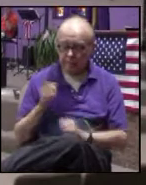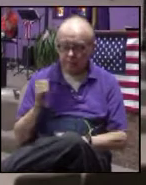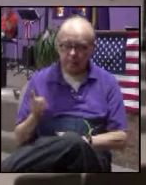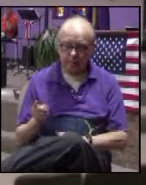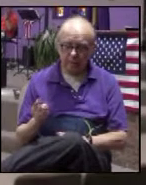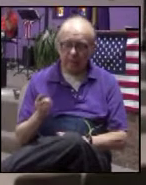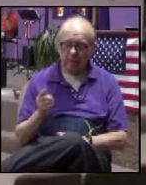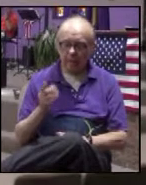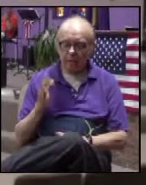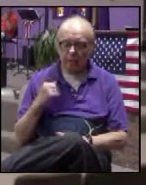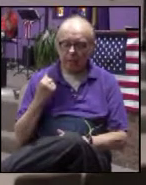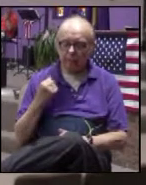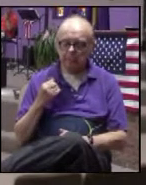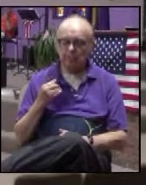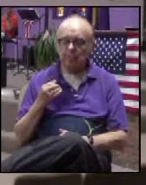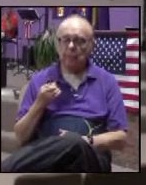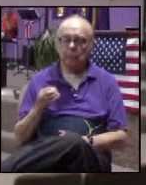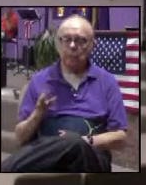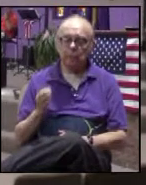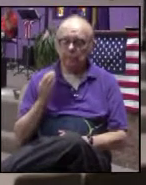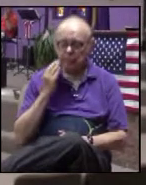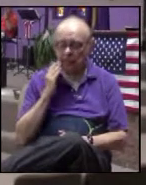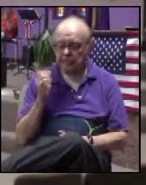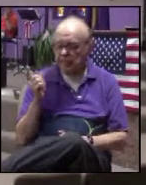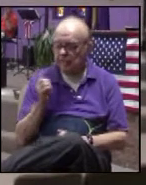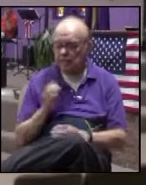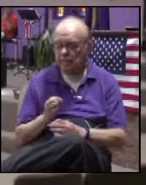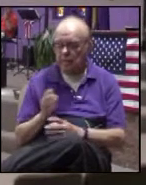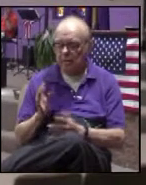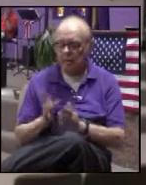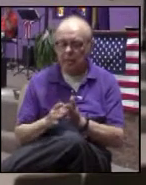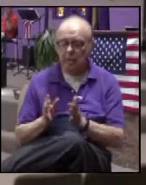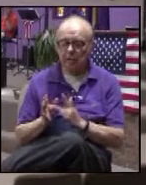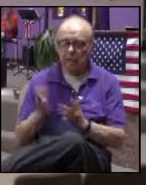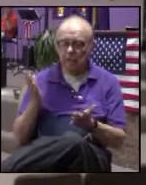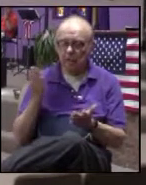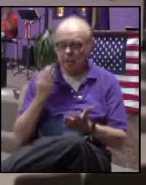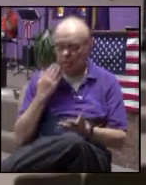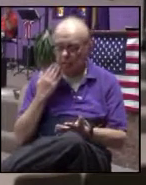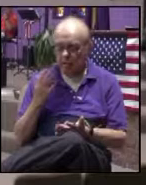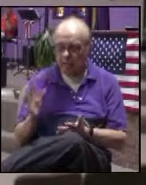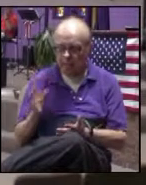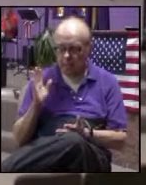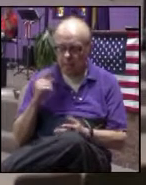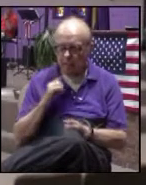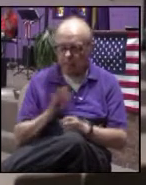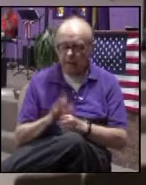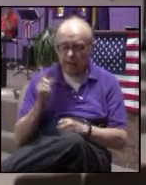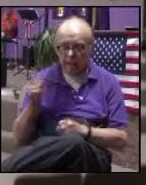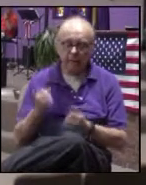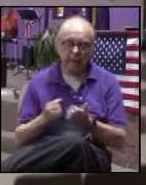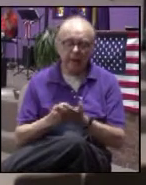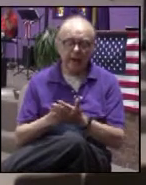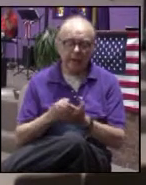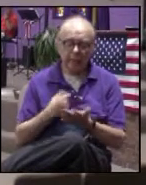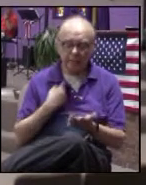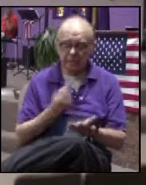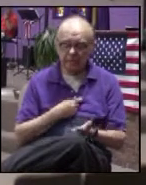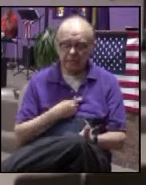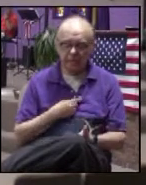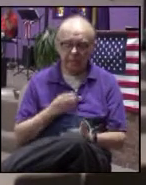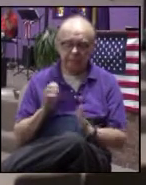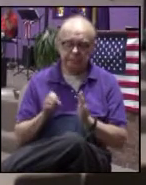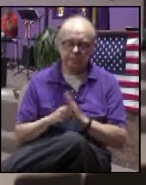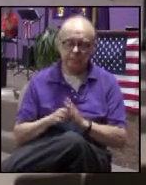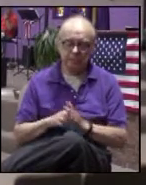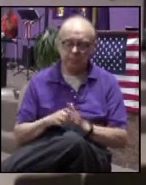we lose confidence in Jesus. We've lost confidence in the promise that He's going to fulfill it. An example of this is Peter